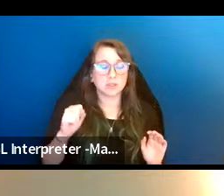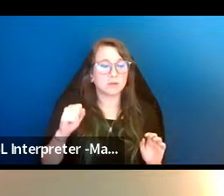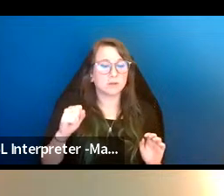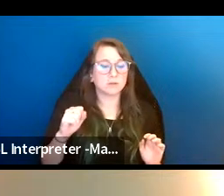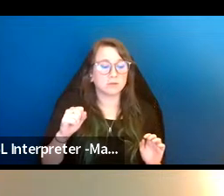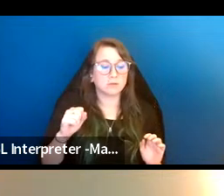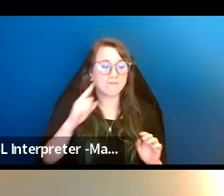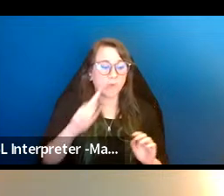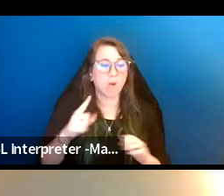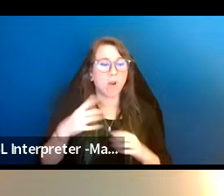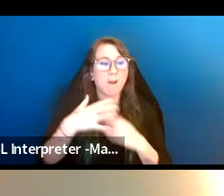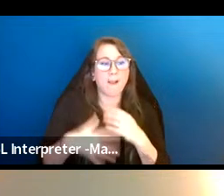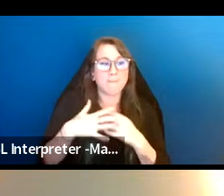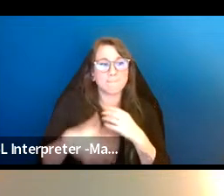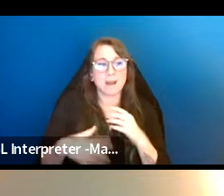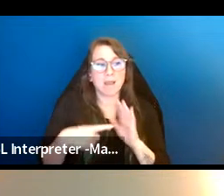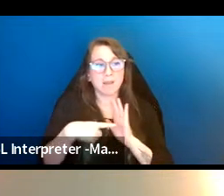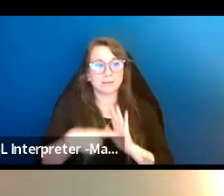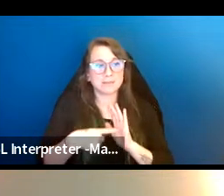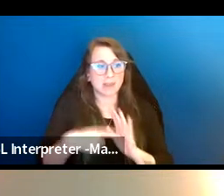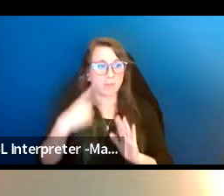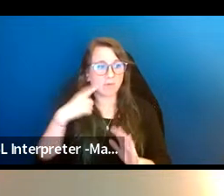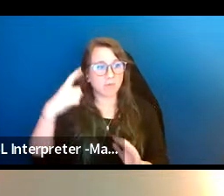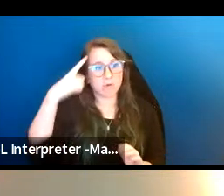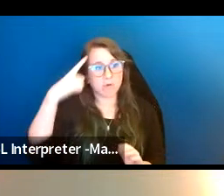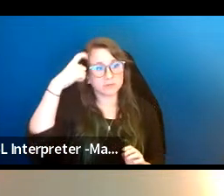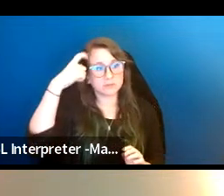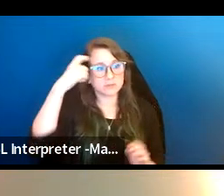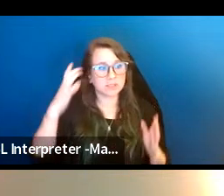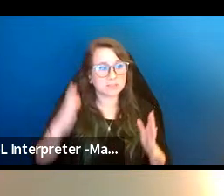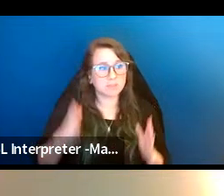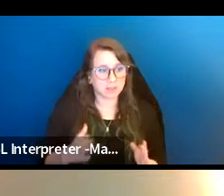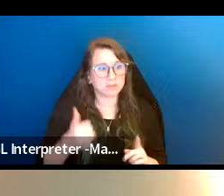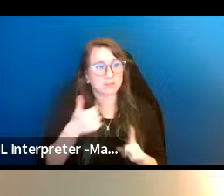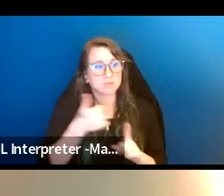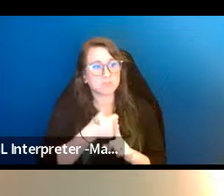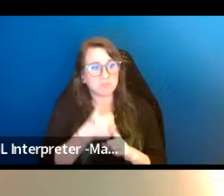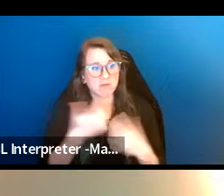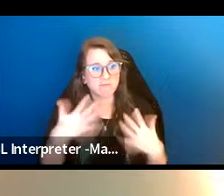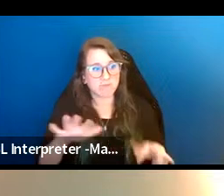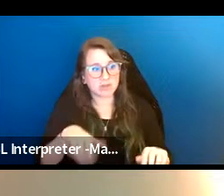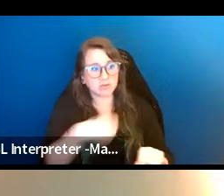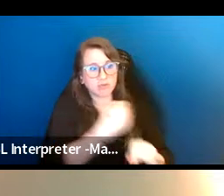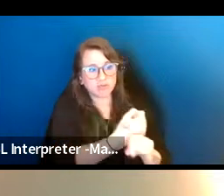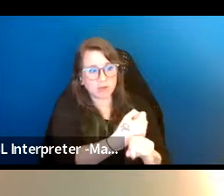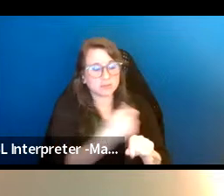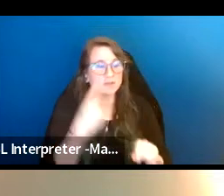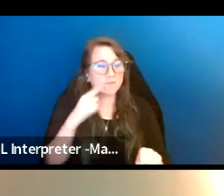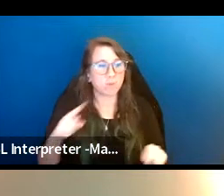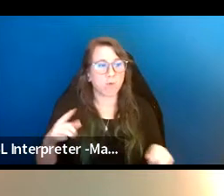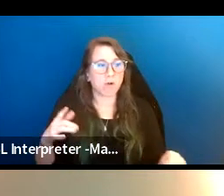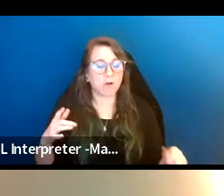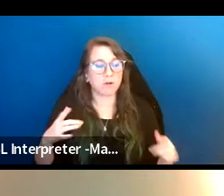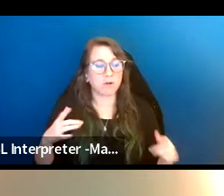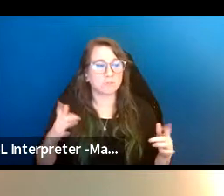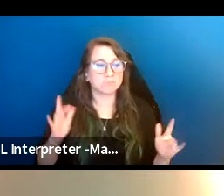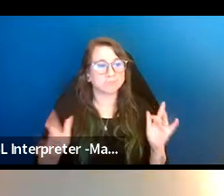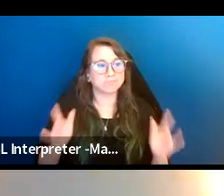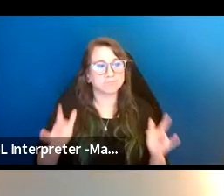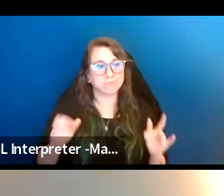blood sample for suspects that are arrested for sexual assault.